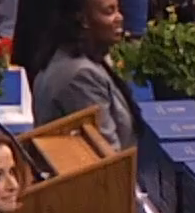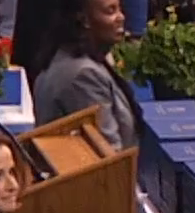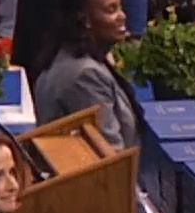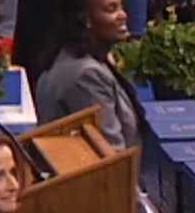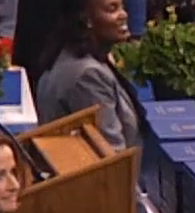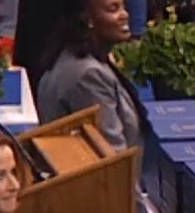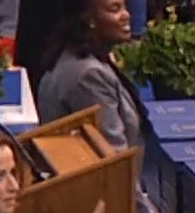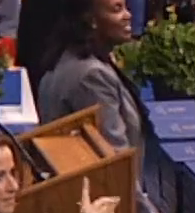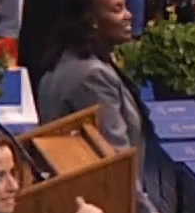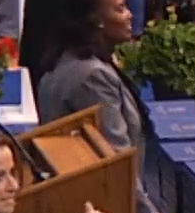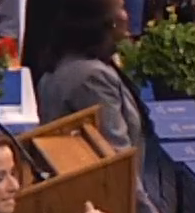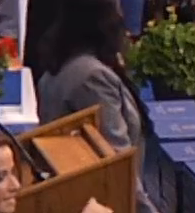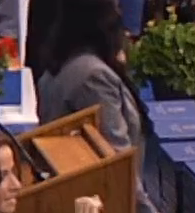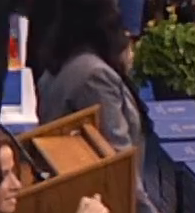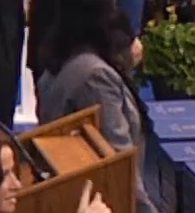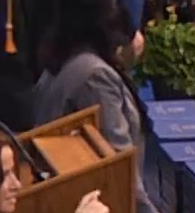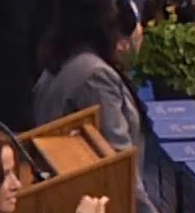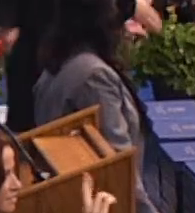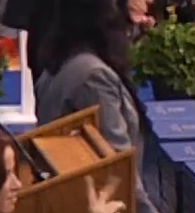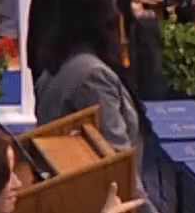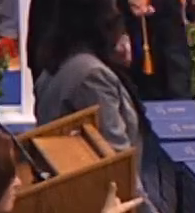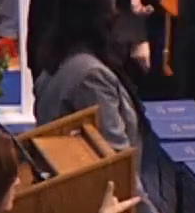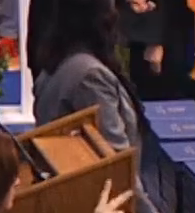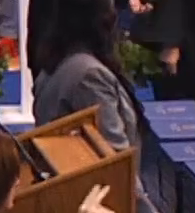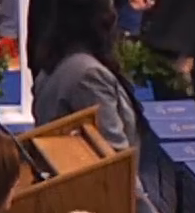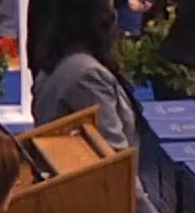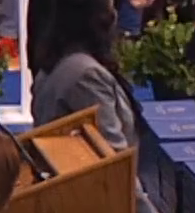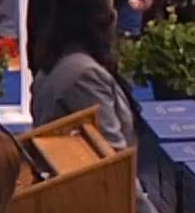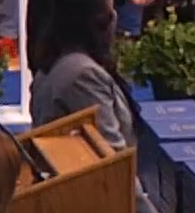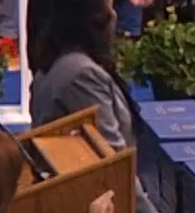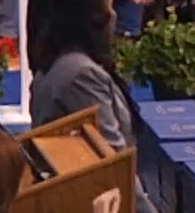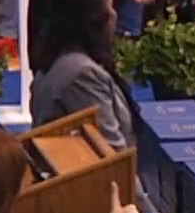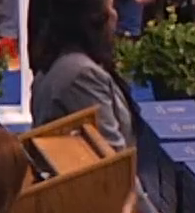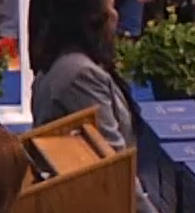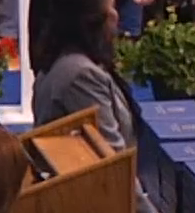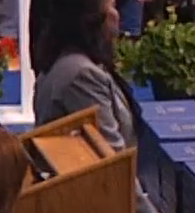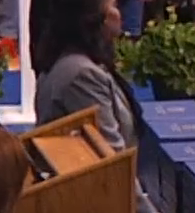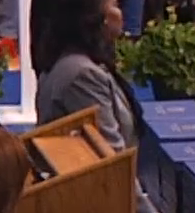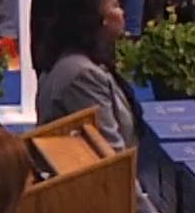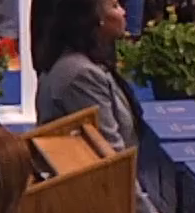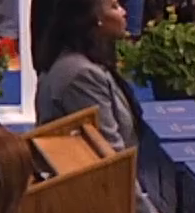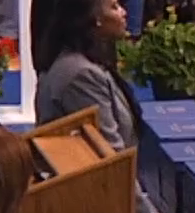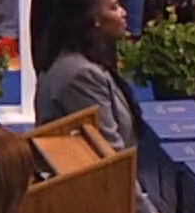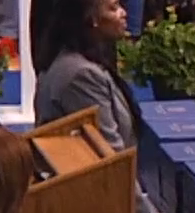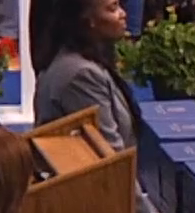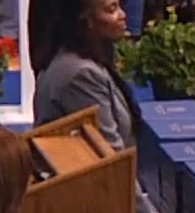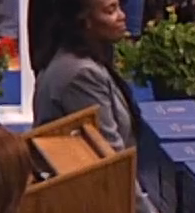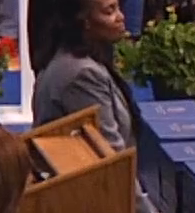Christina Marie Starr, nursing, cum laude.